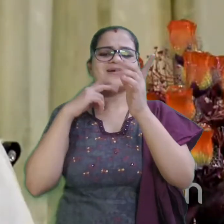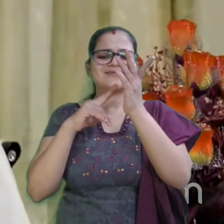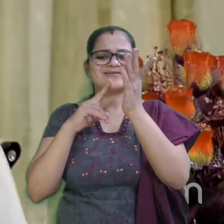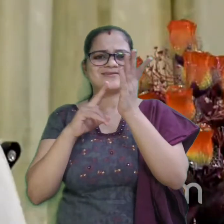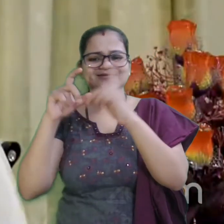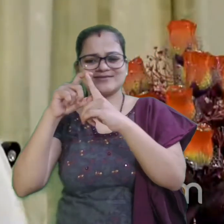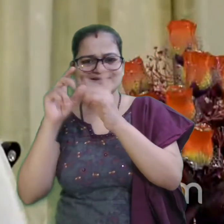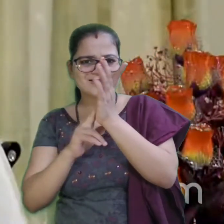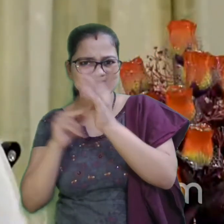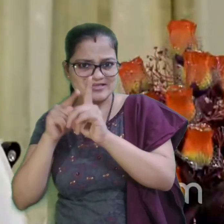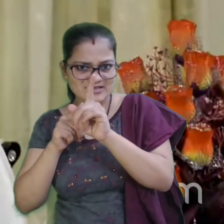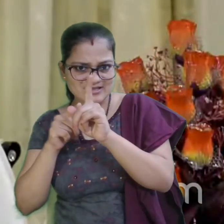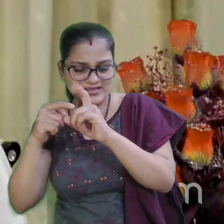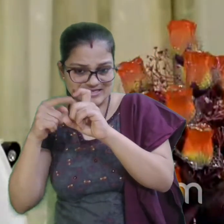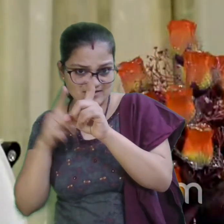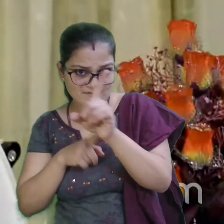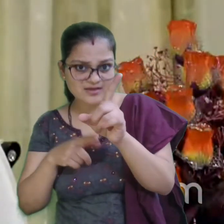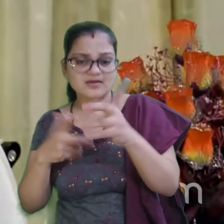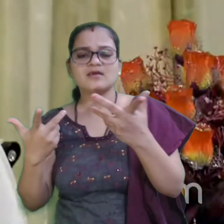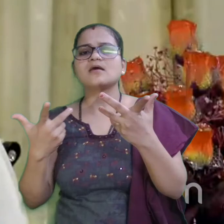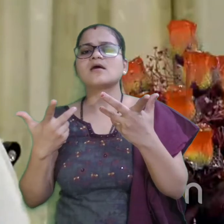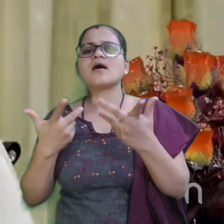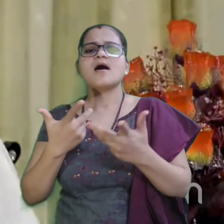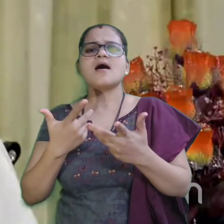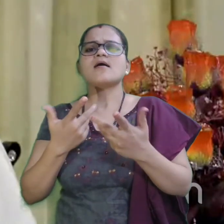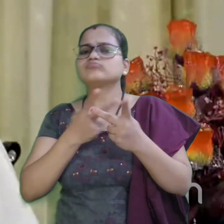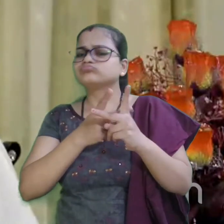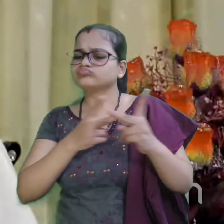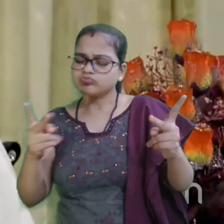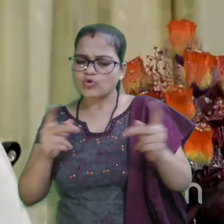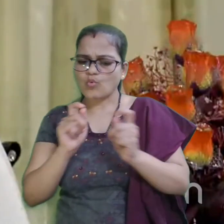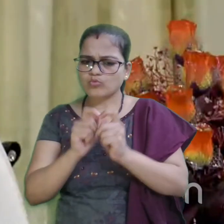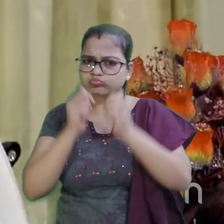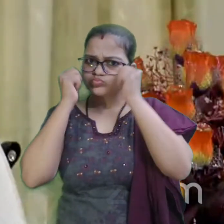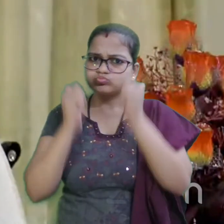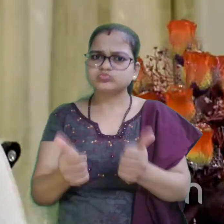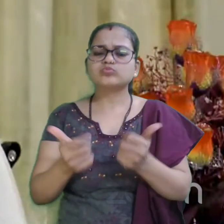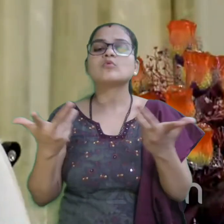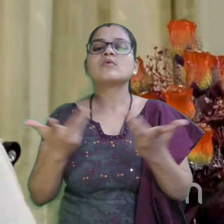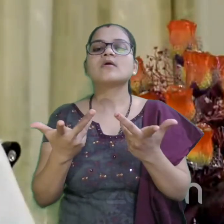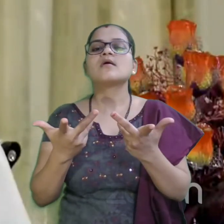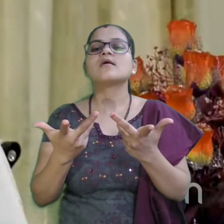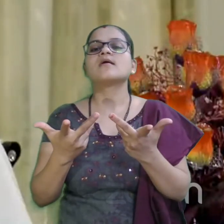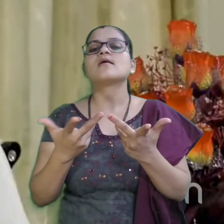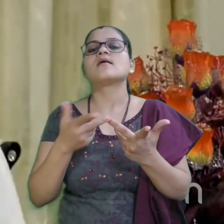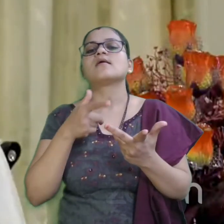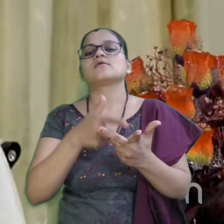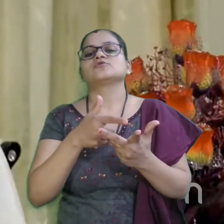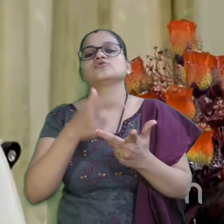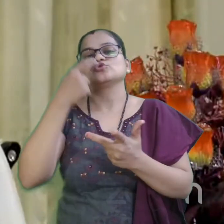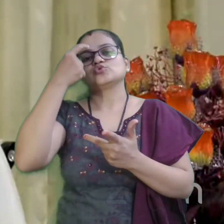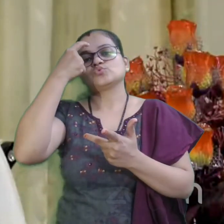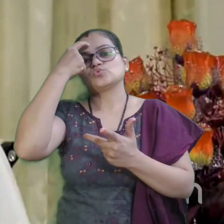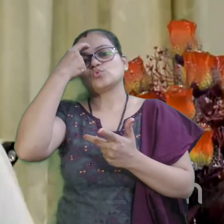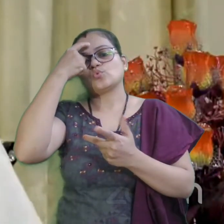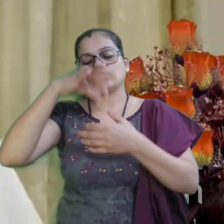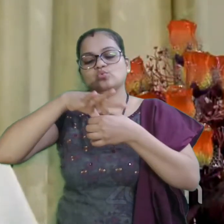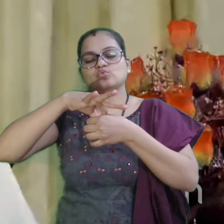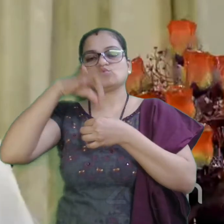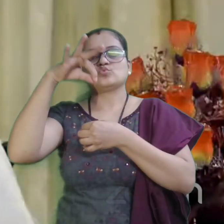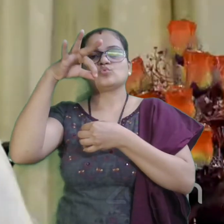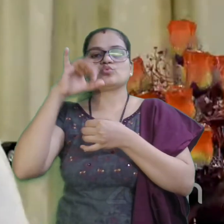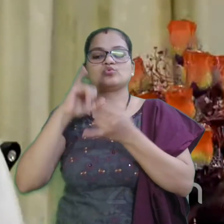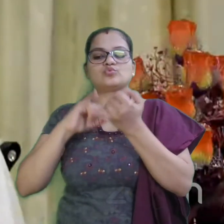stomach. So there are a lot of parts in this body which are working properly to execute it properly.